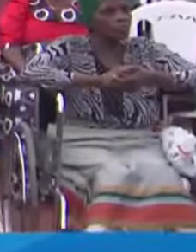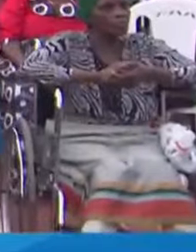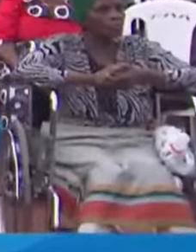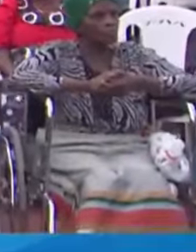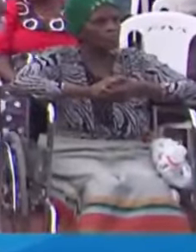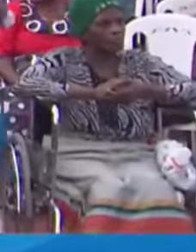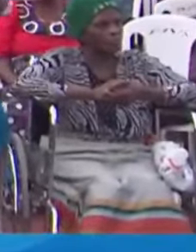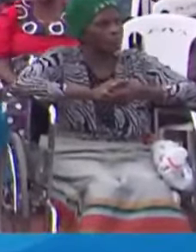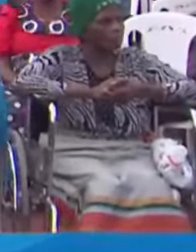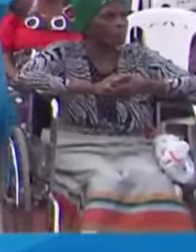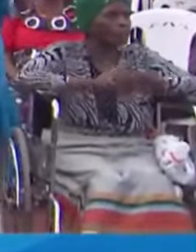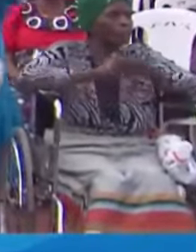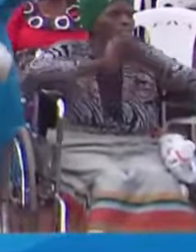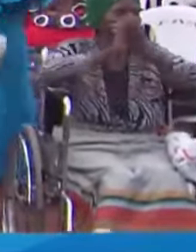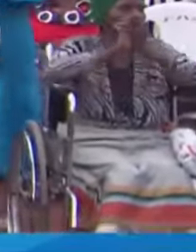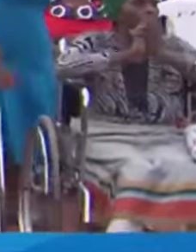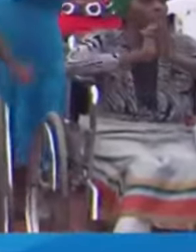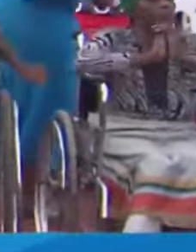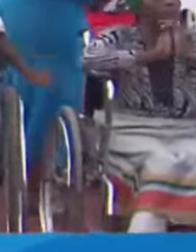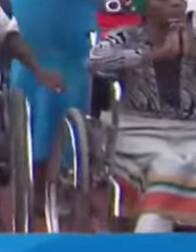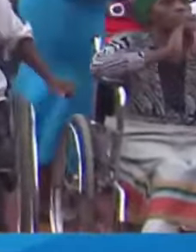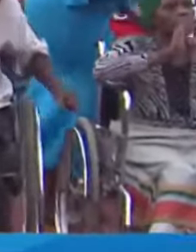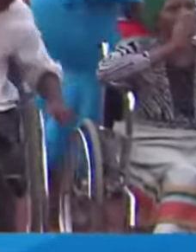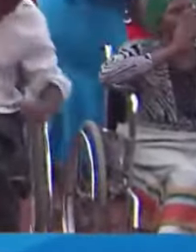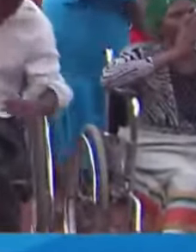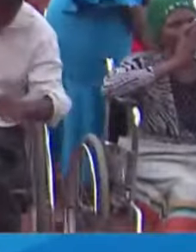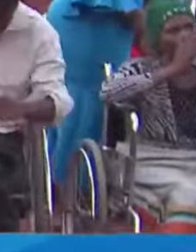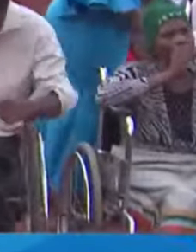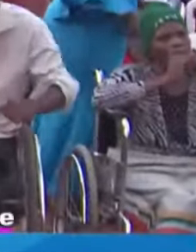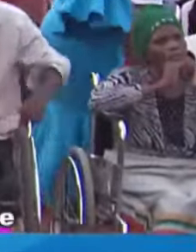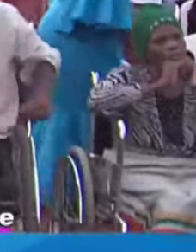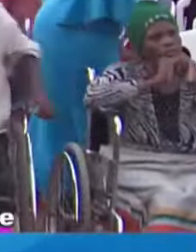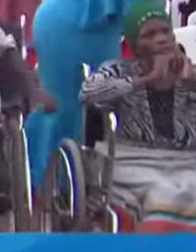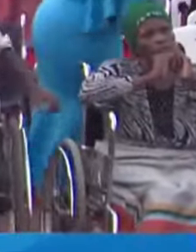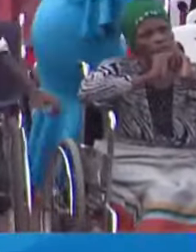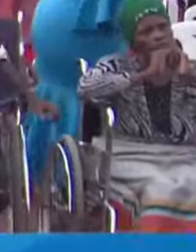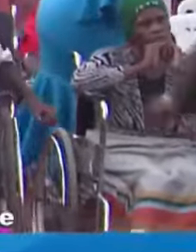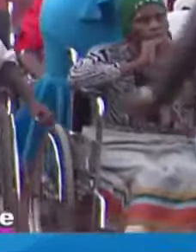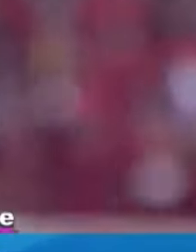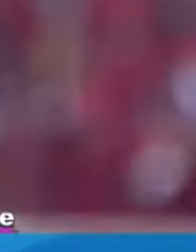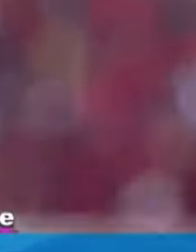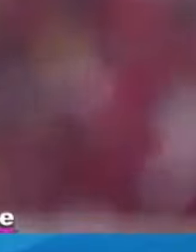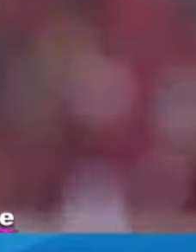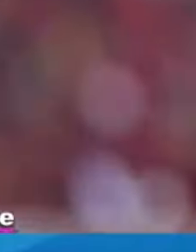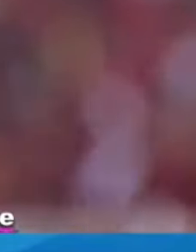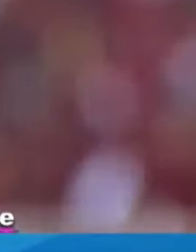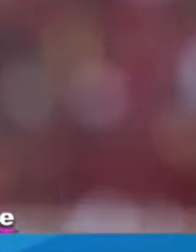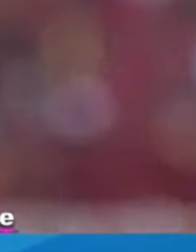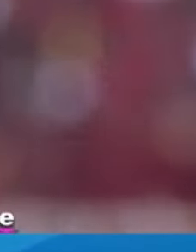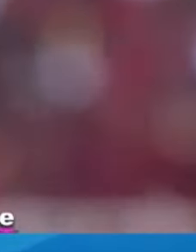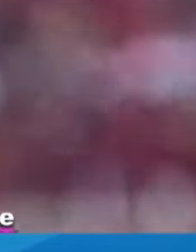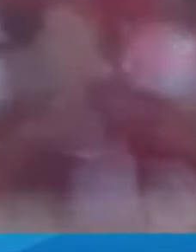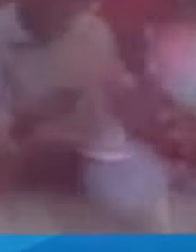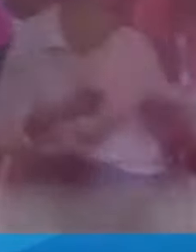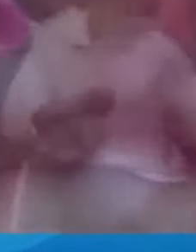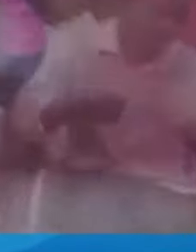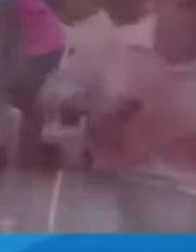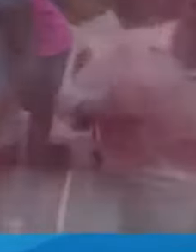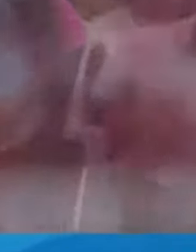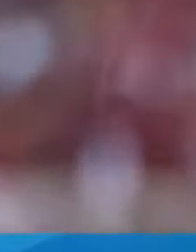chosen generation we been Excell all